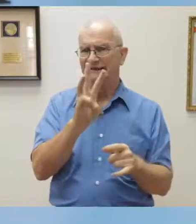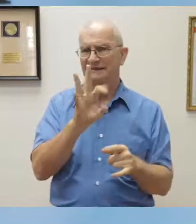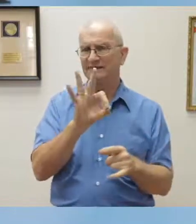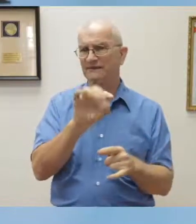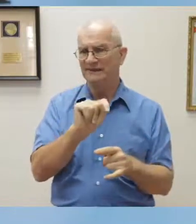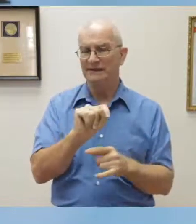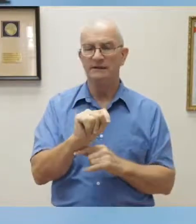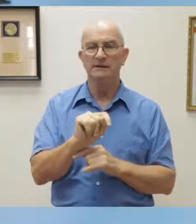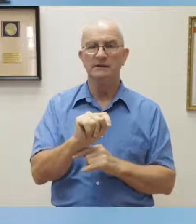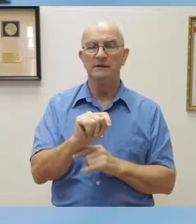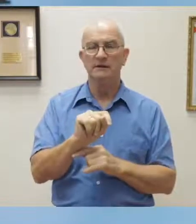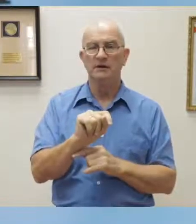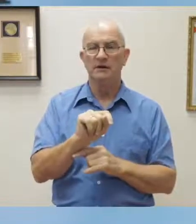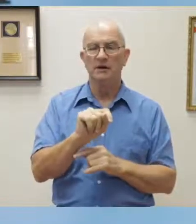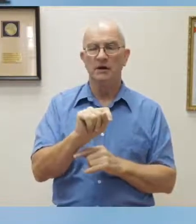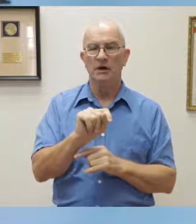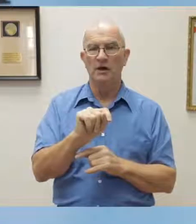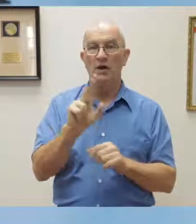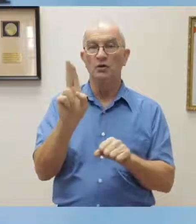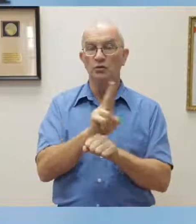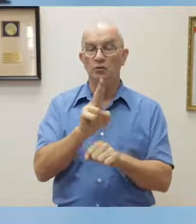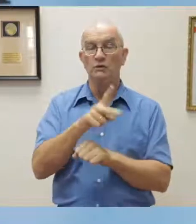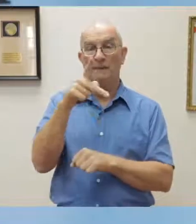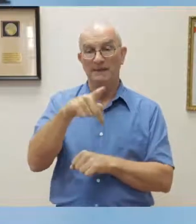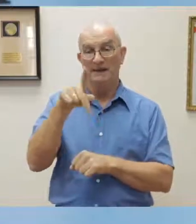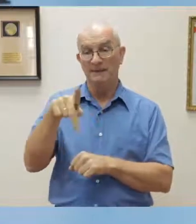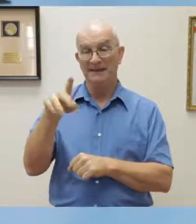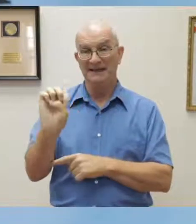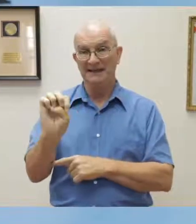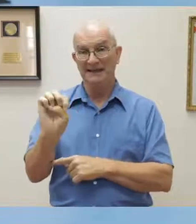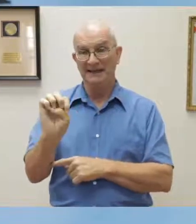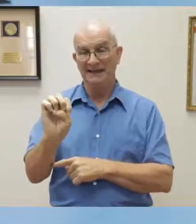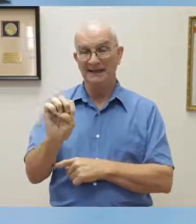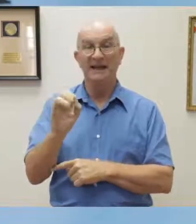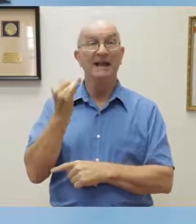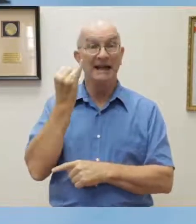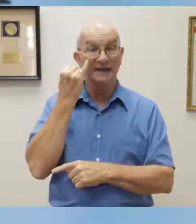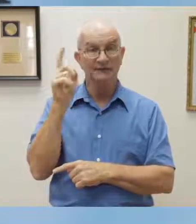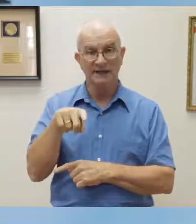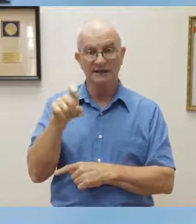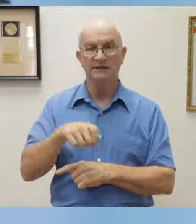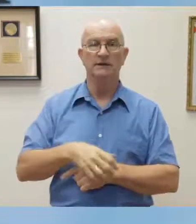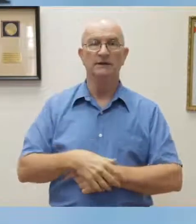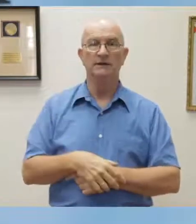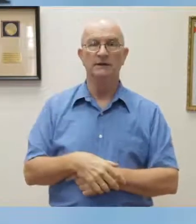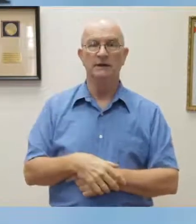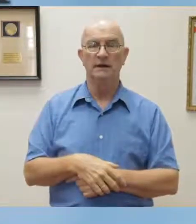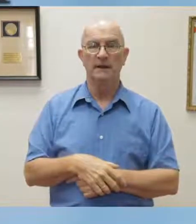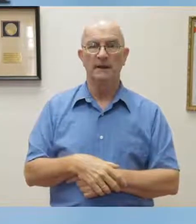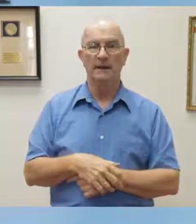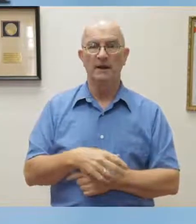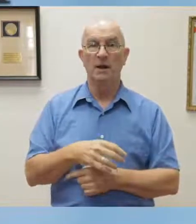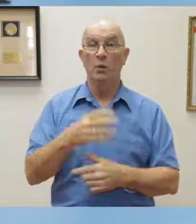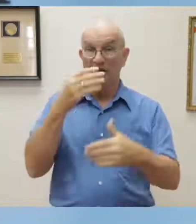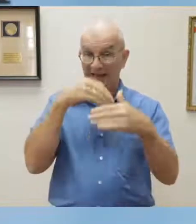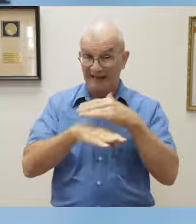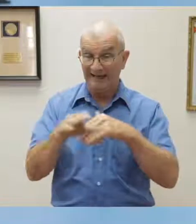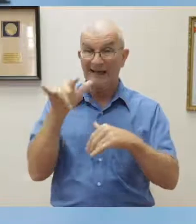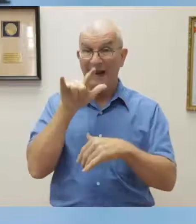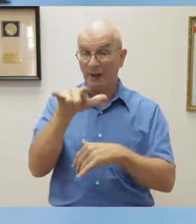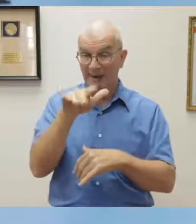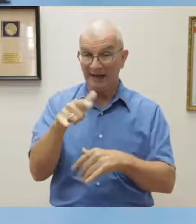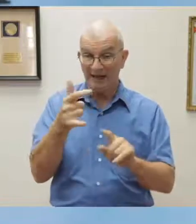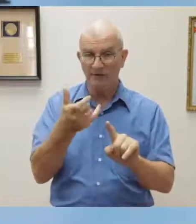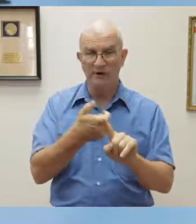necessary. Boarding is recommended to commence from the back of the aircraft, with each passenger seated before the